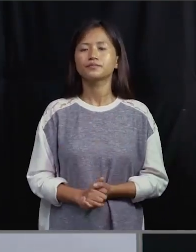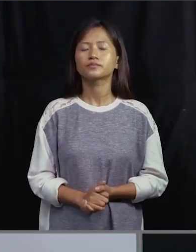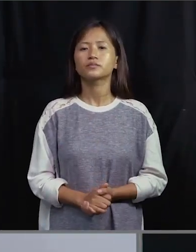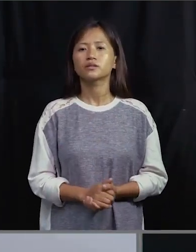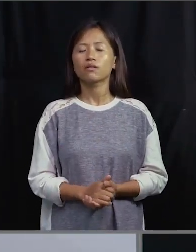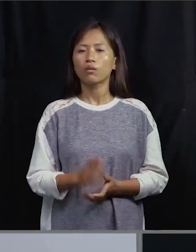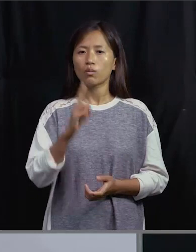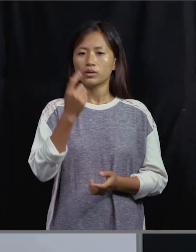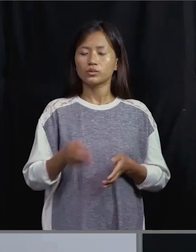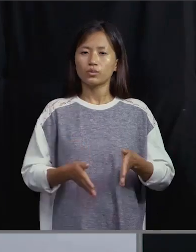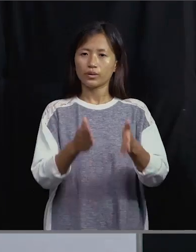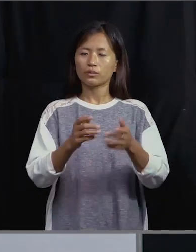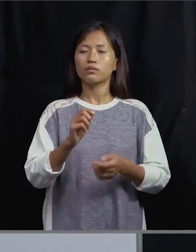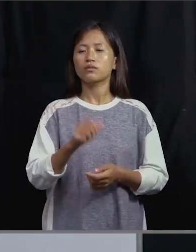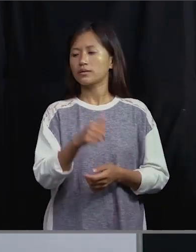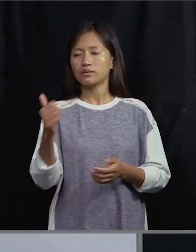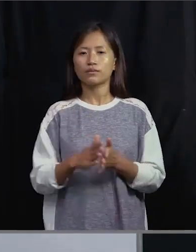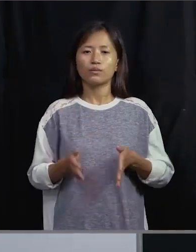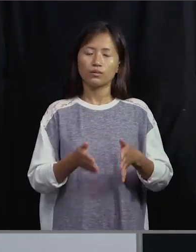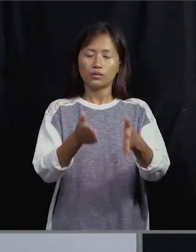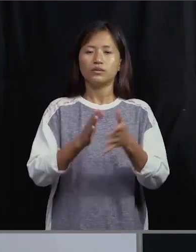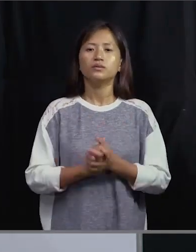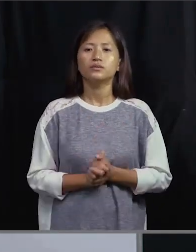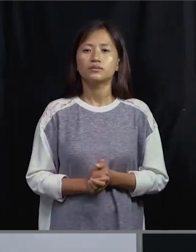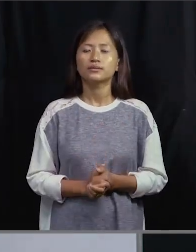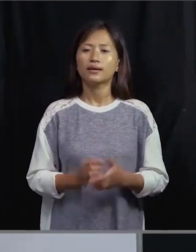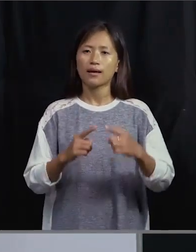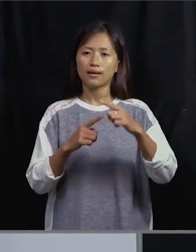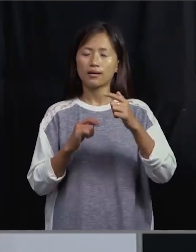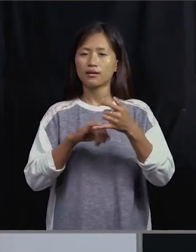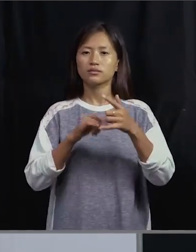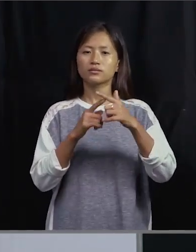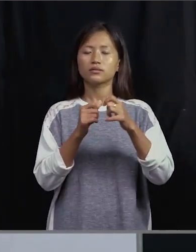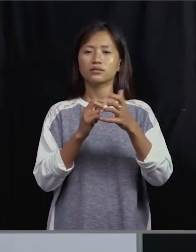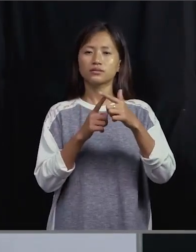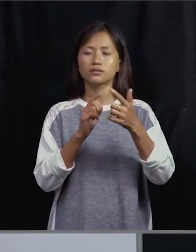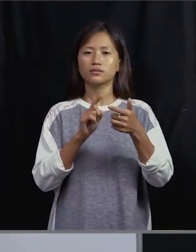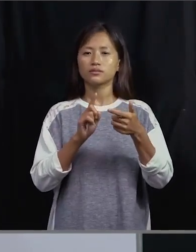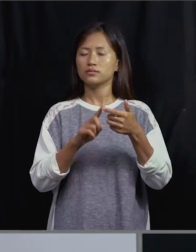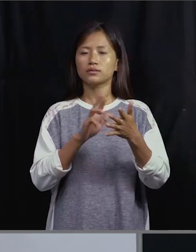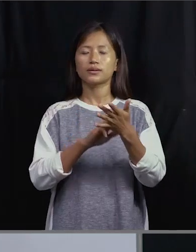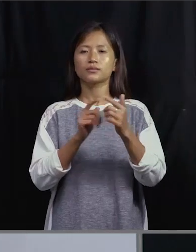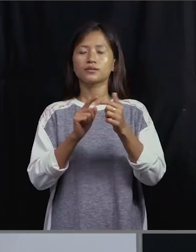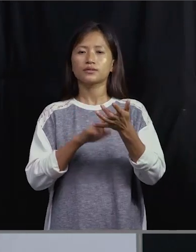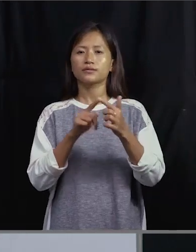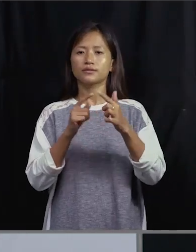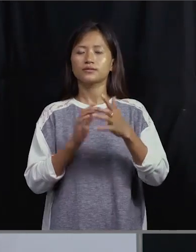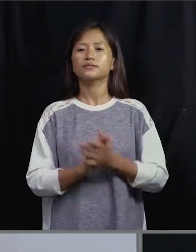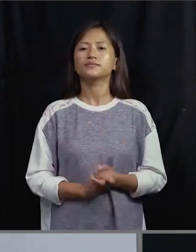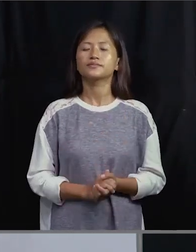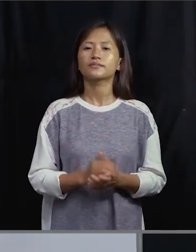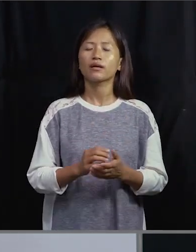or the other way related. And to substantiate that statement, they have given us two examples: substitute